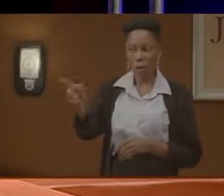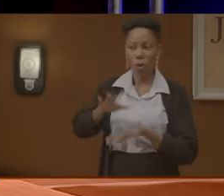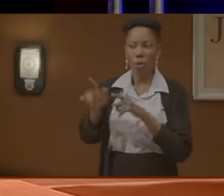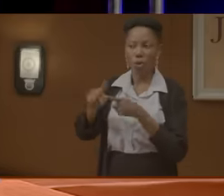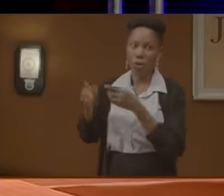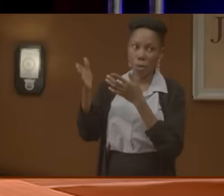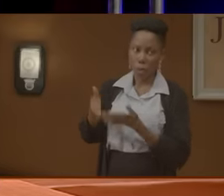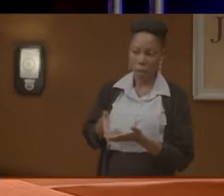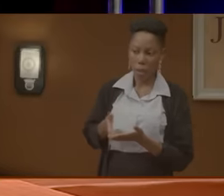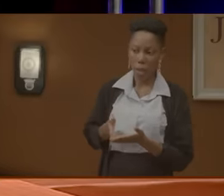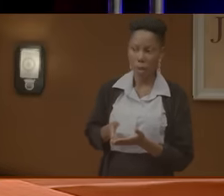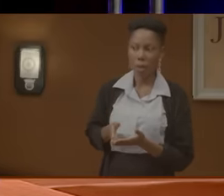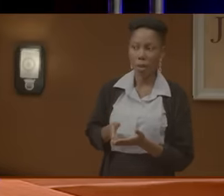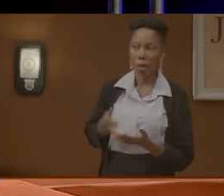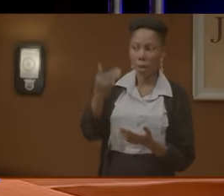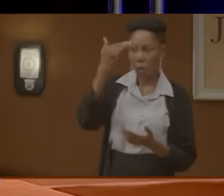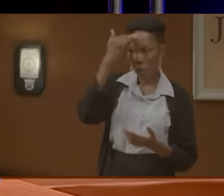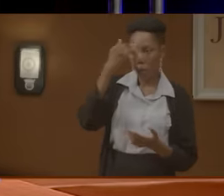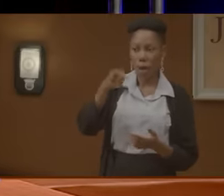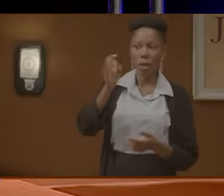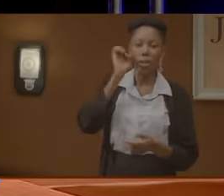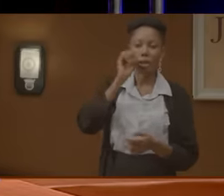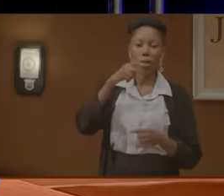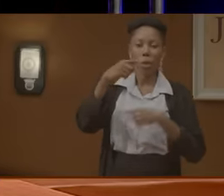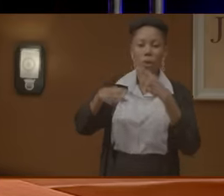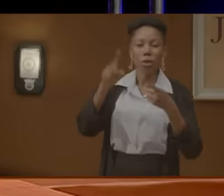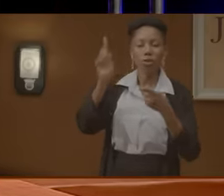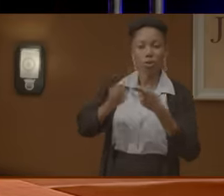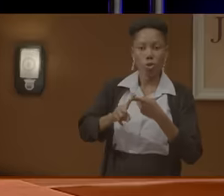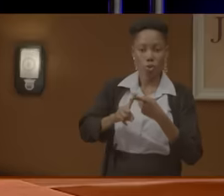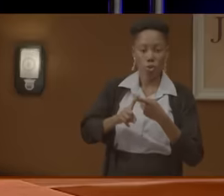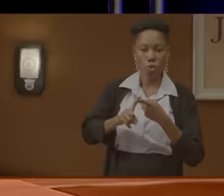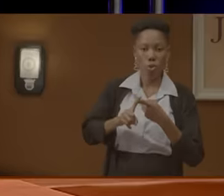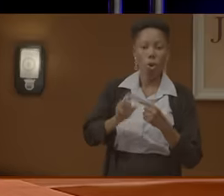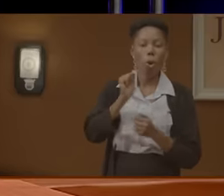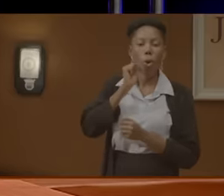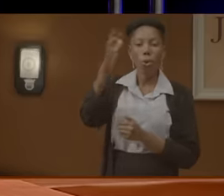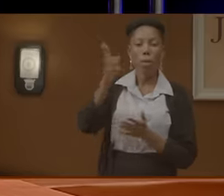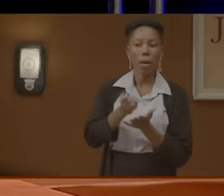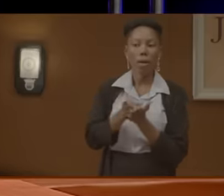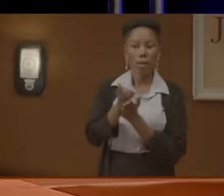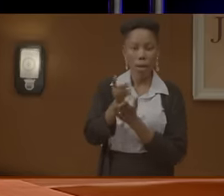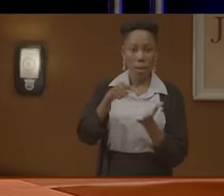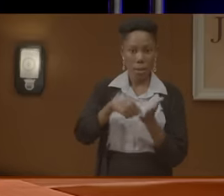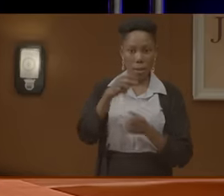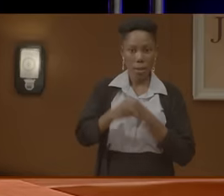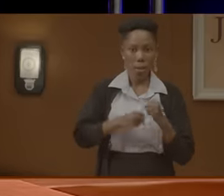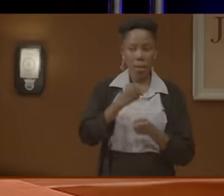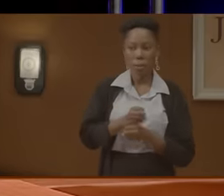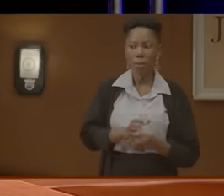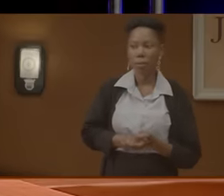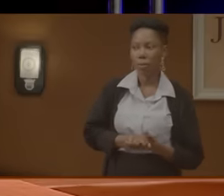come. Because she go to woman rights. The same this year. That's why I bring this